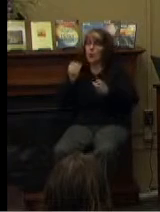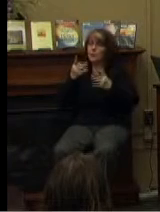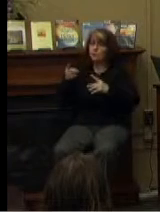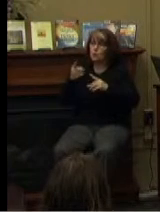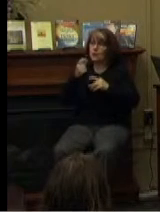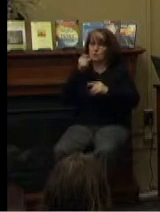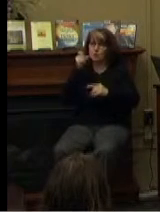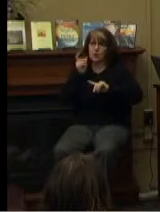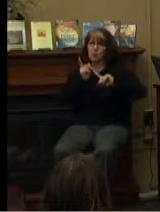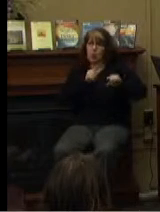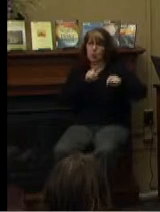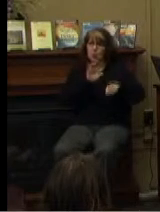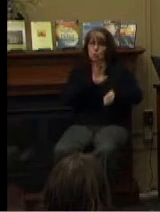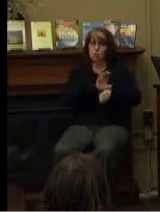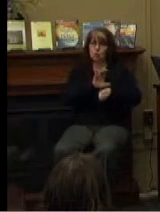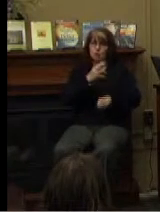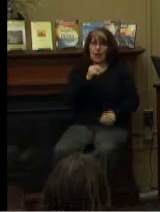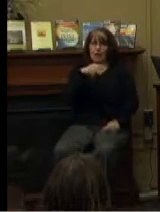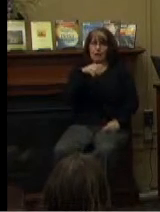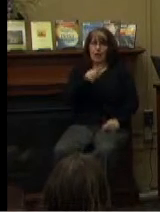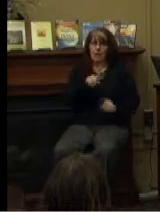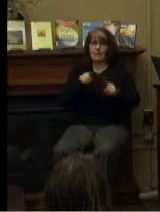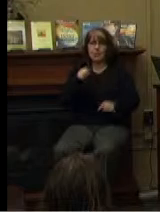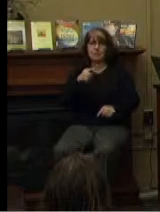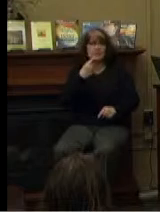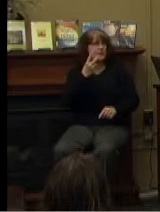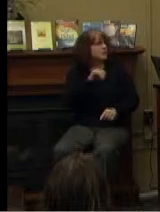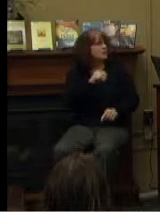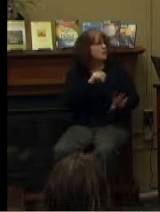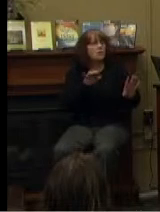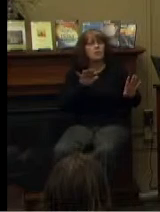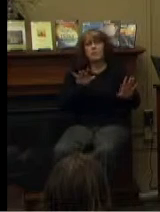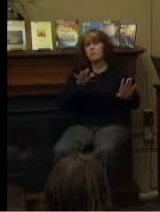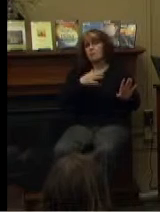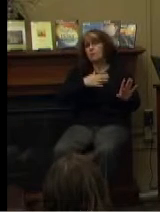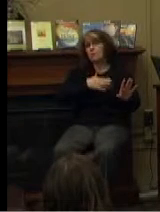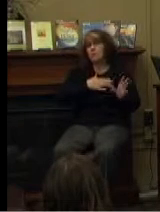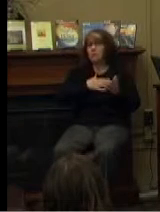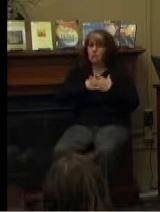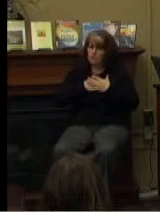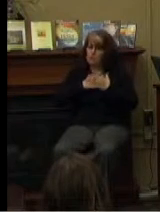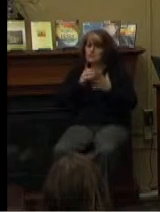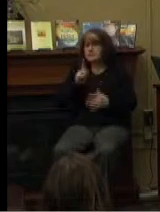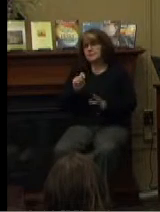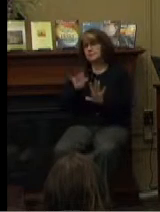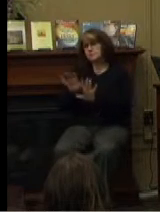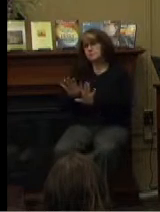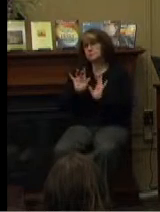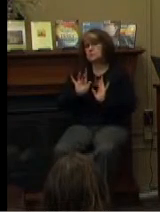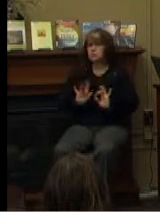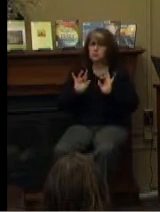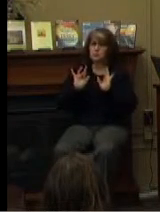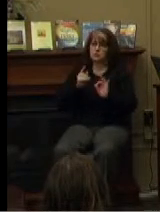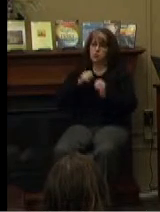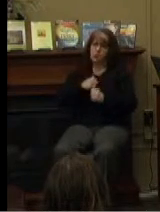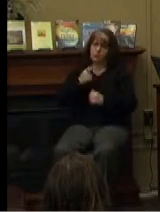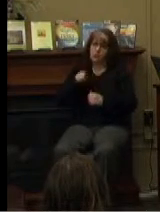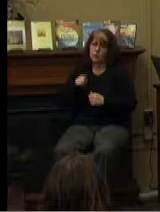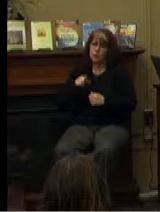yesterday, but you get this, oh my, I'm so sorry for you, when you hear that there's a disability, and how can I help